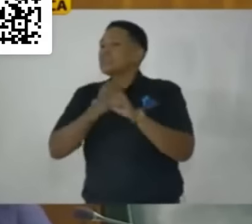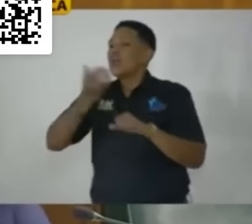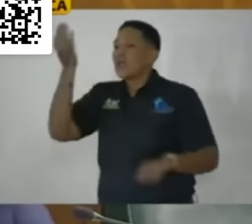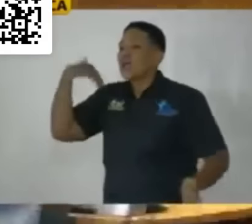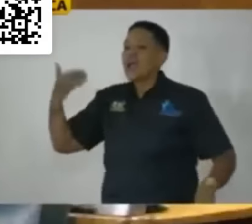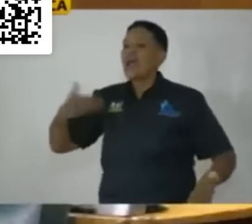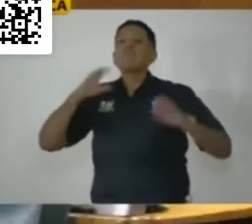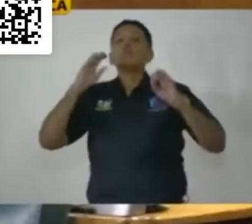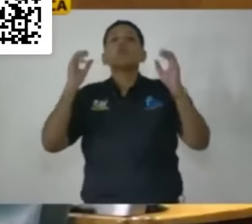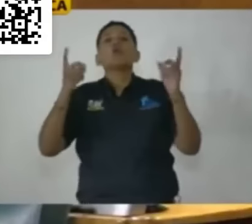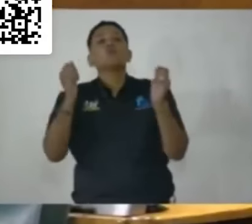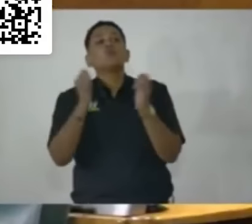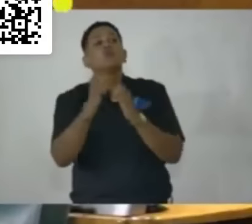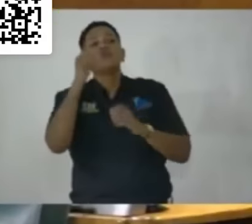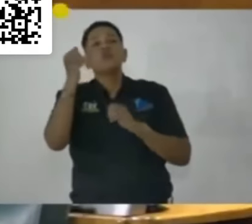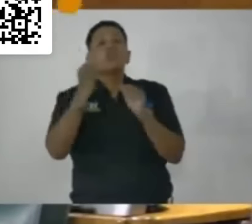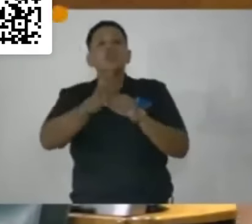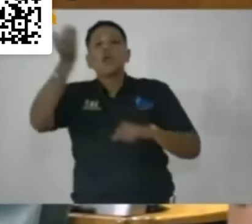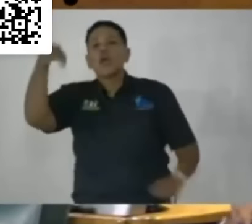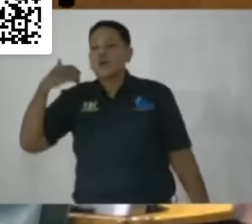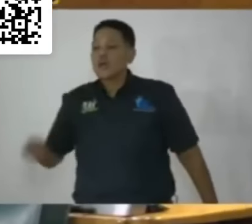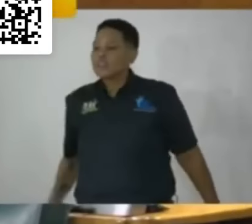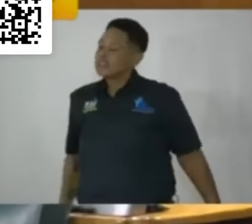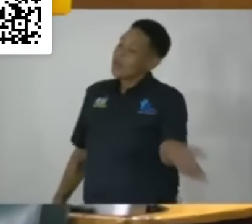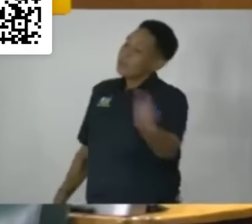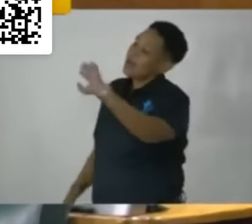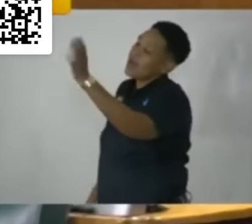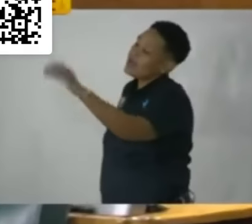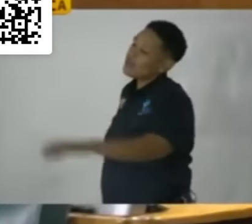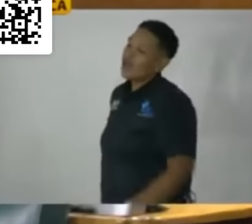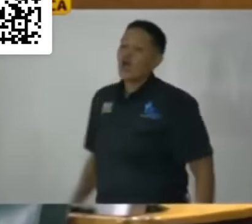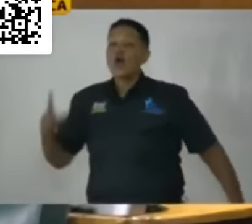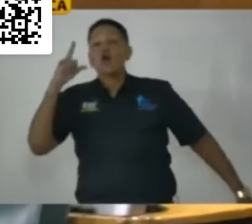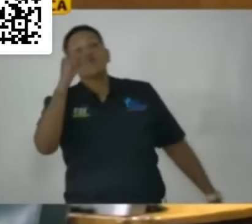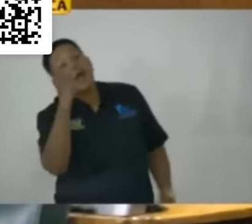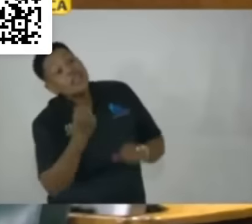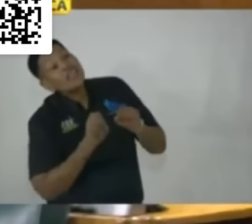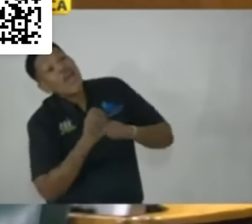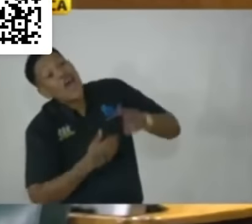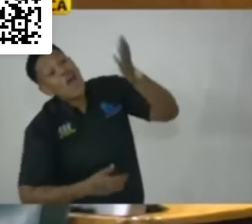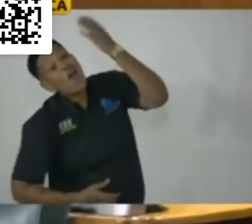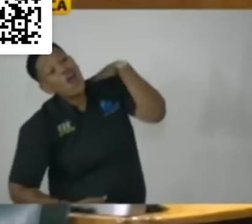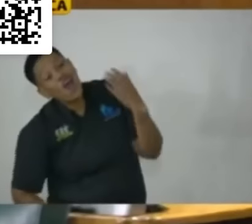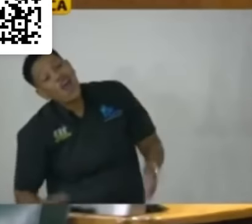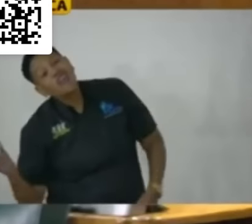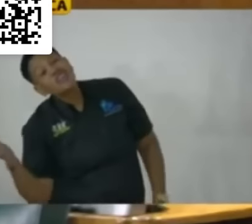Absolutely nothing to do with that. Don't be sidetracked. This has to do with